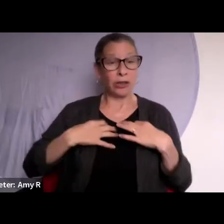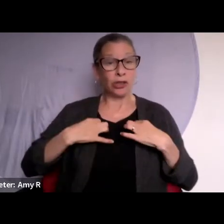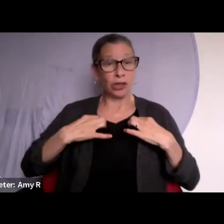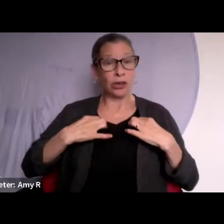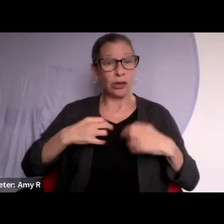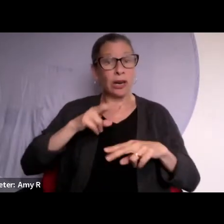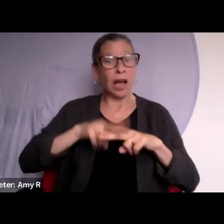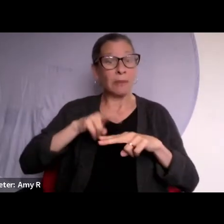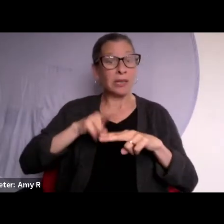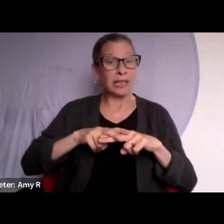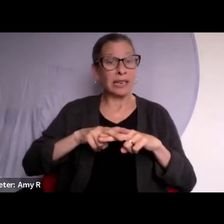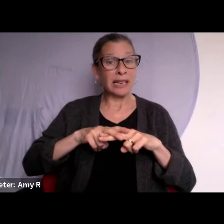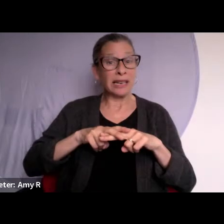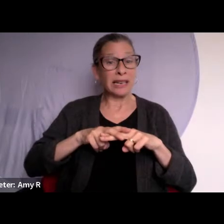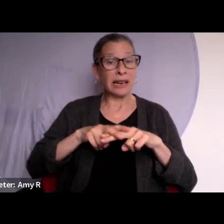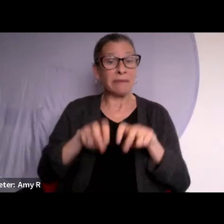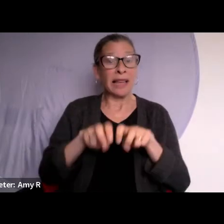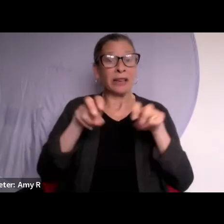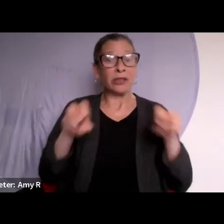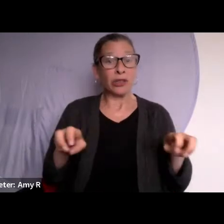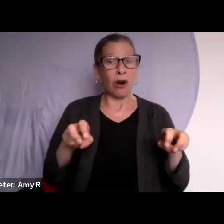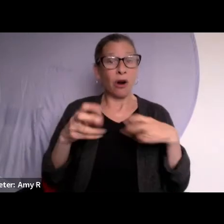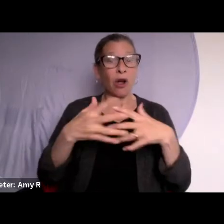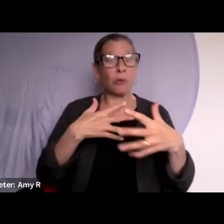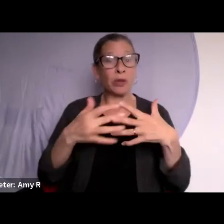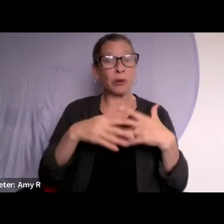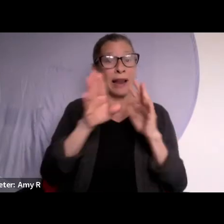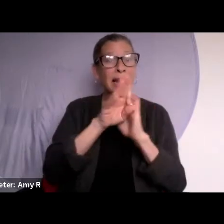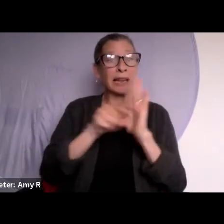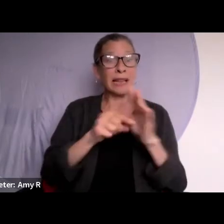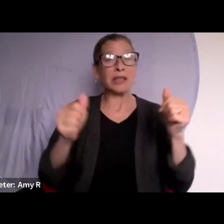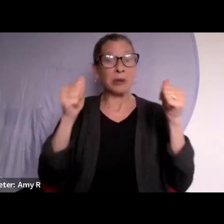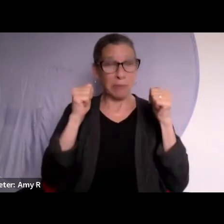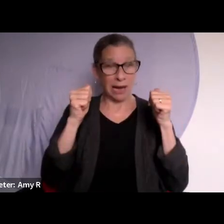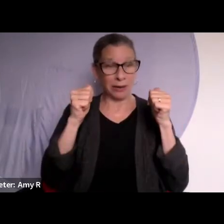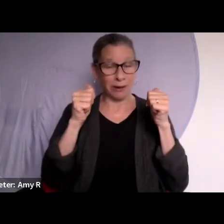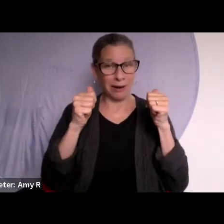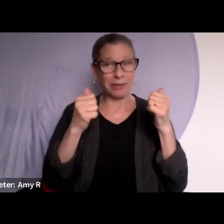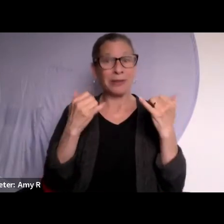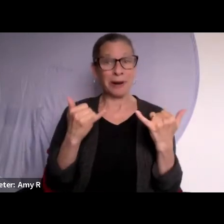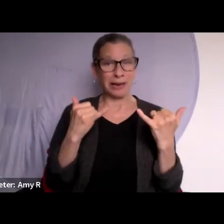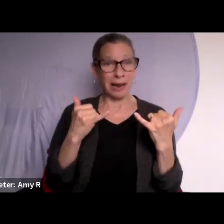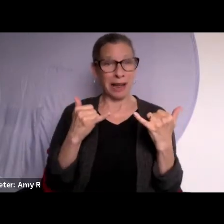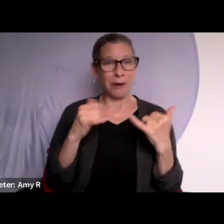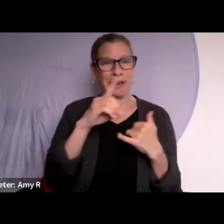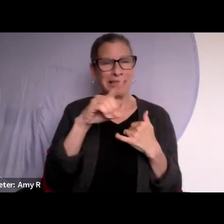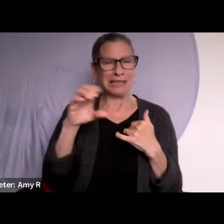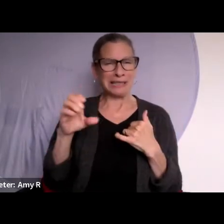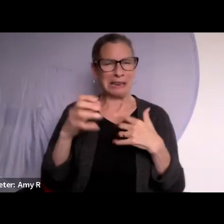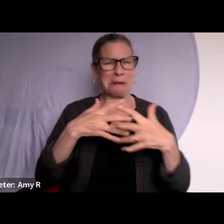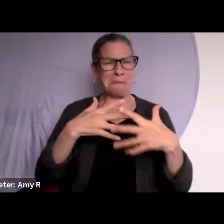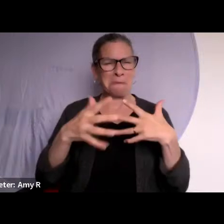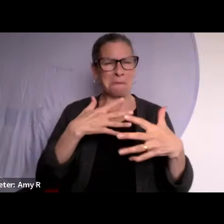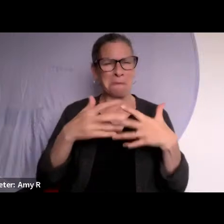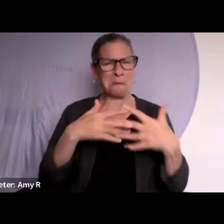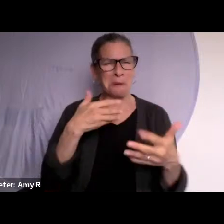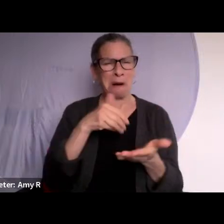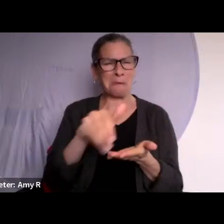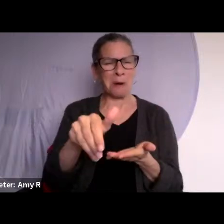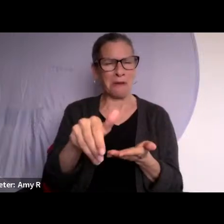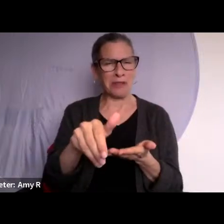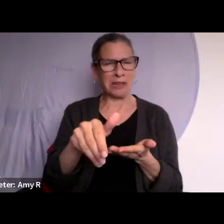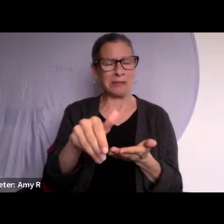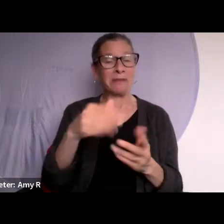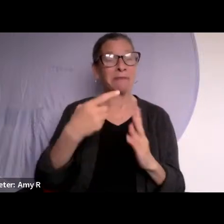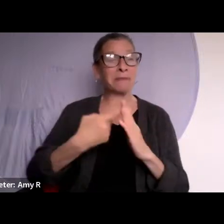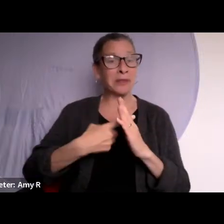a gray wall. It's a lot of shades of startup gray here in the Vox offices in DC. Before we get started